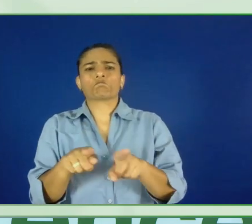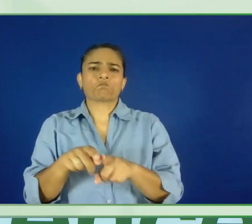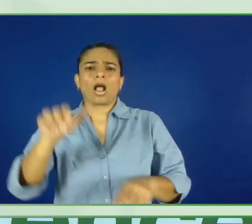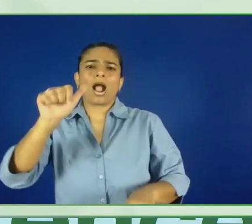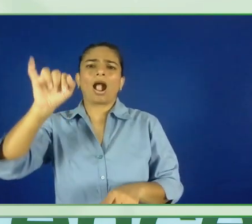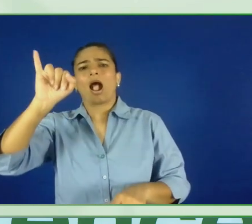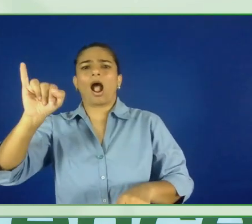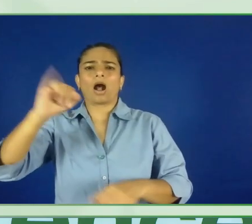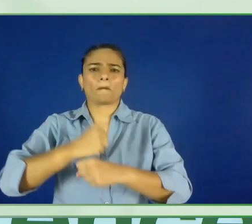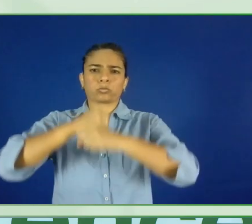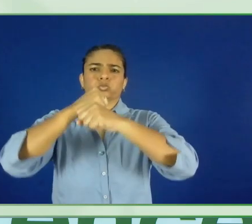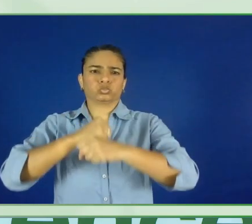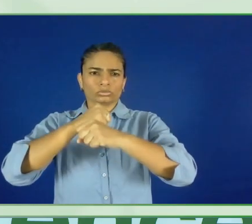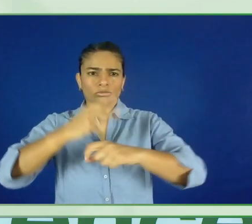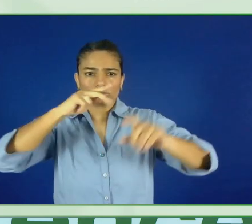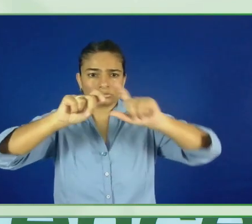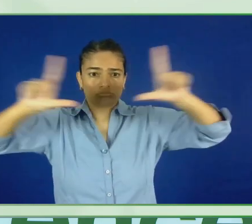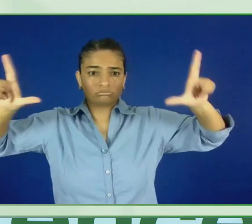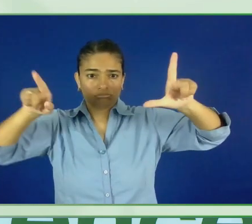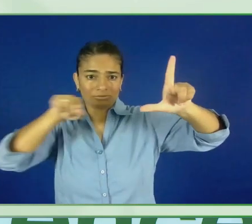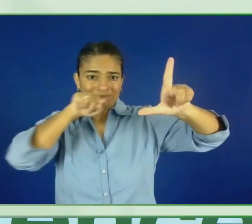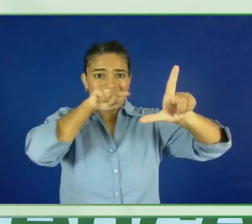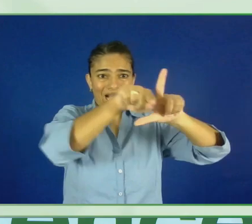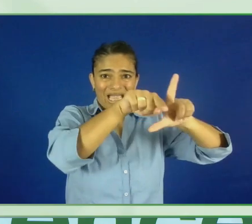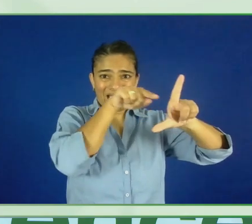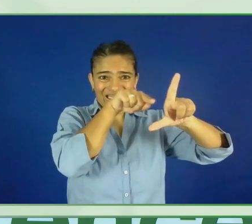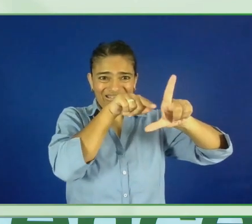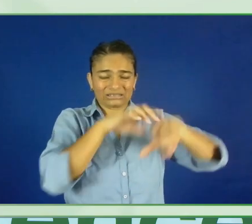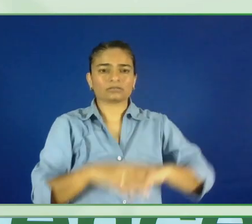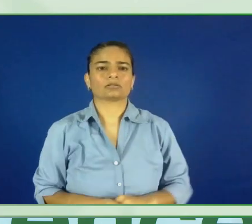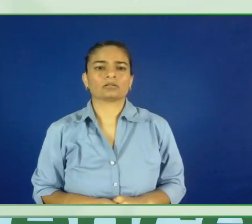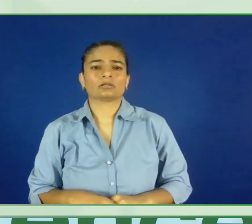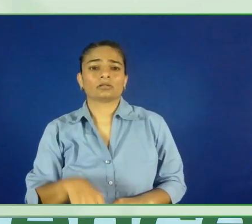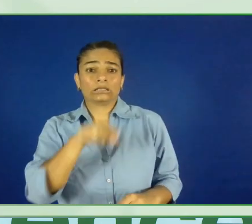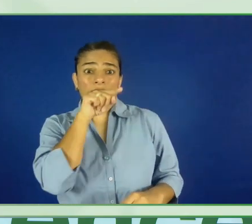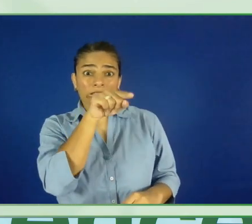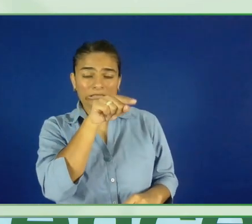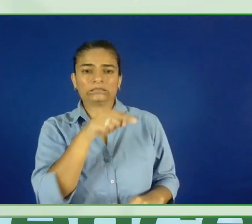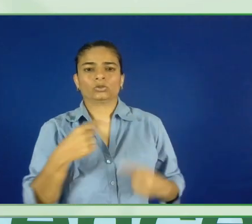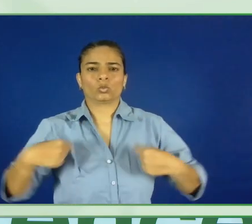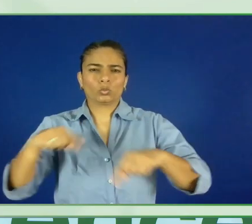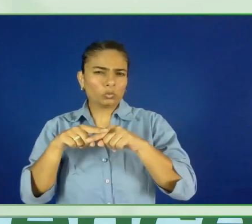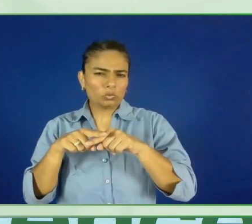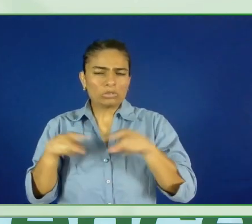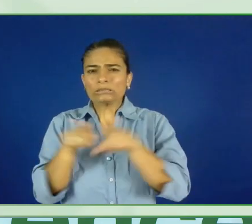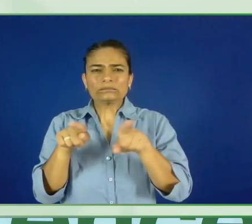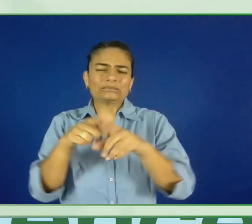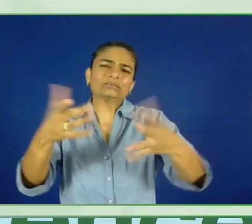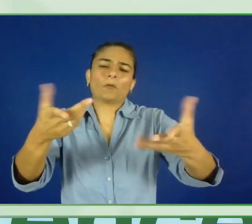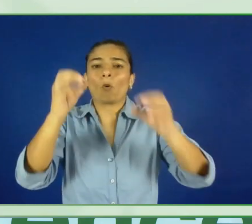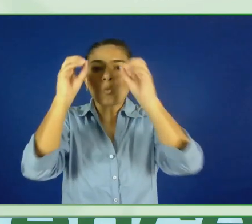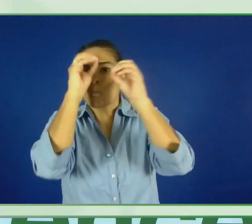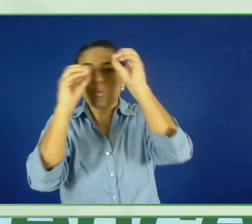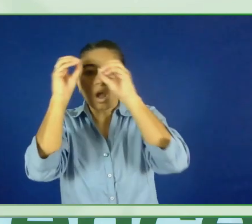entrance. This is something that is very similar to Google search or Bing search or any other type